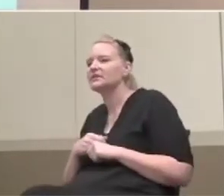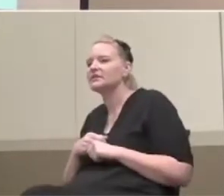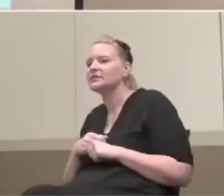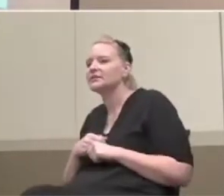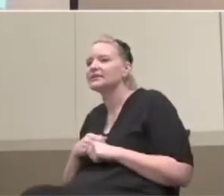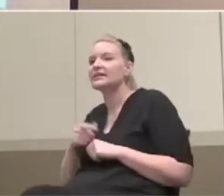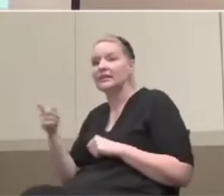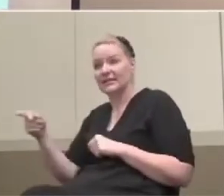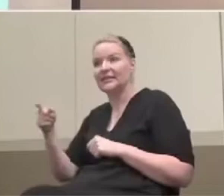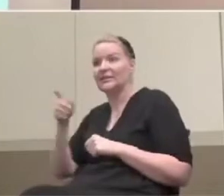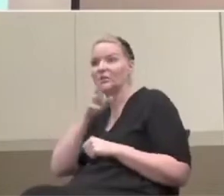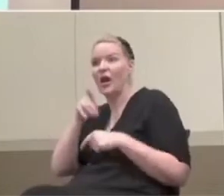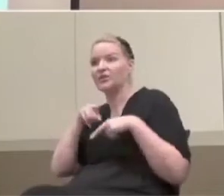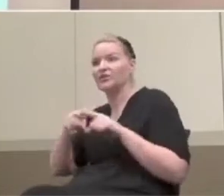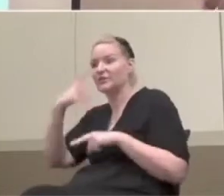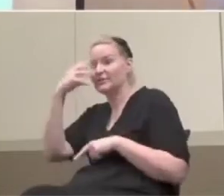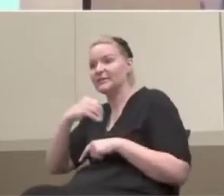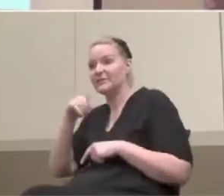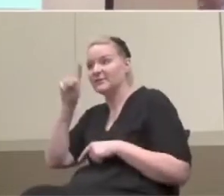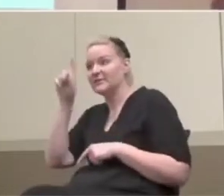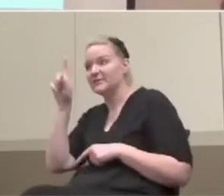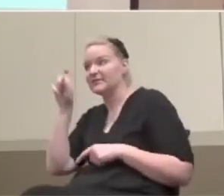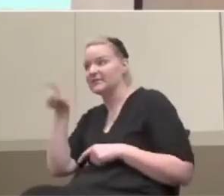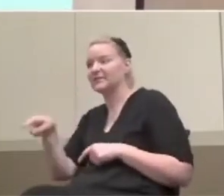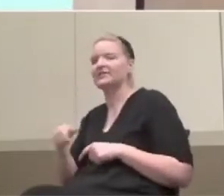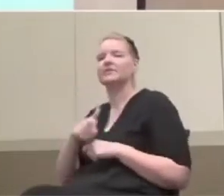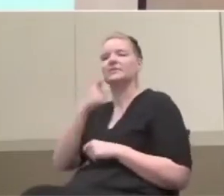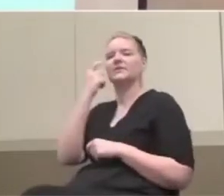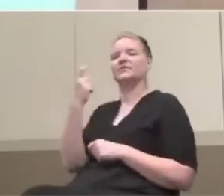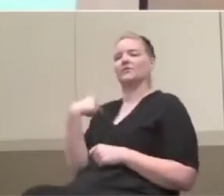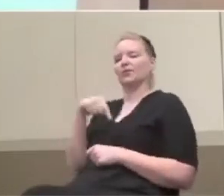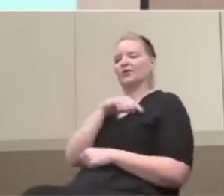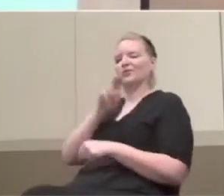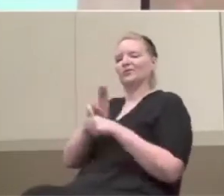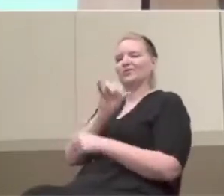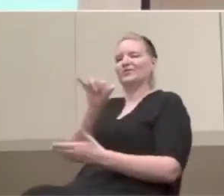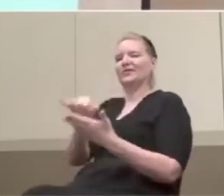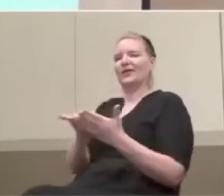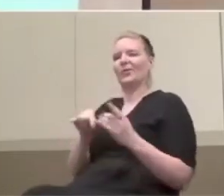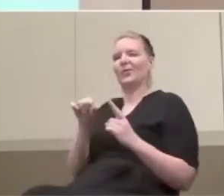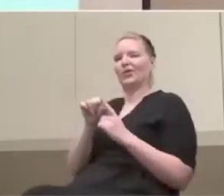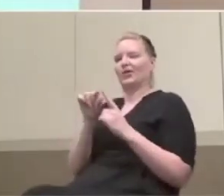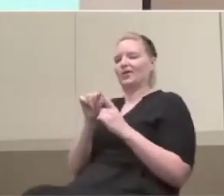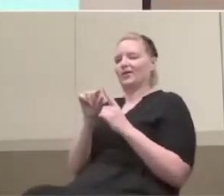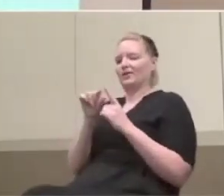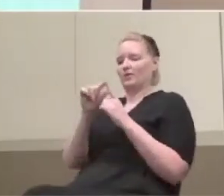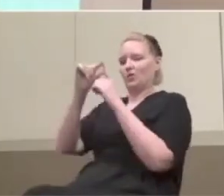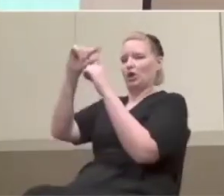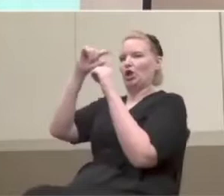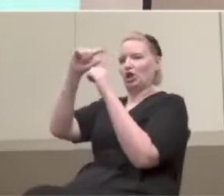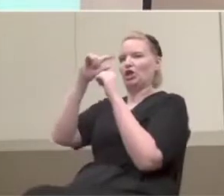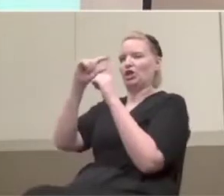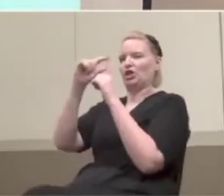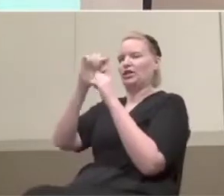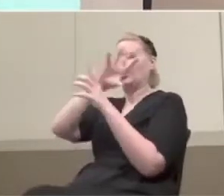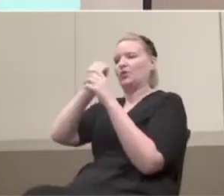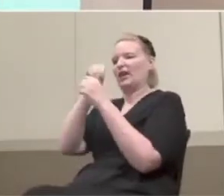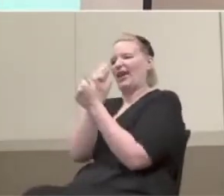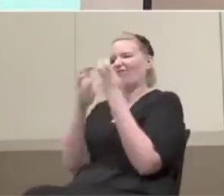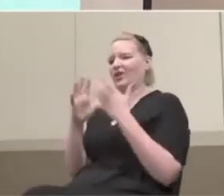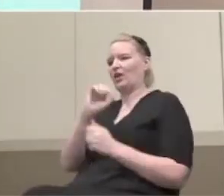Does he talk in his sleep? Because we use these words, these all-inclusive words such as all the time